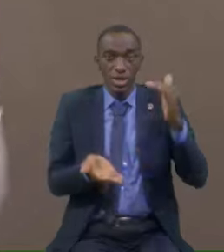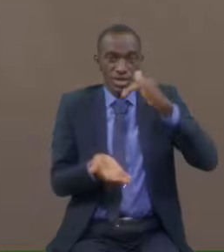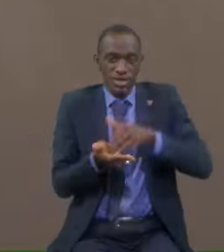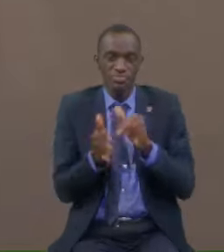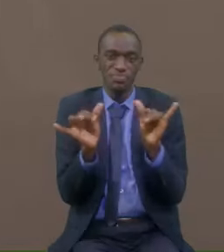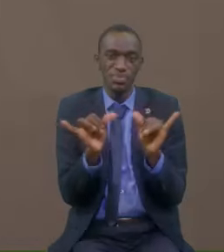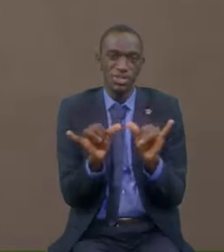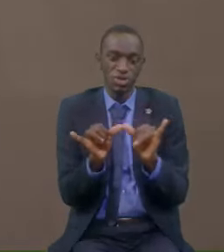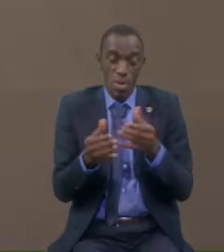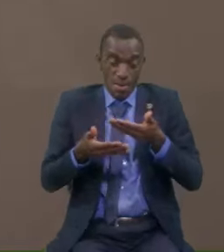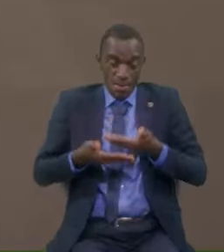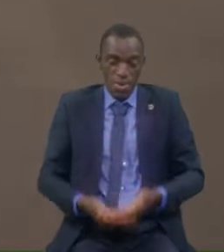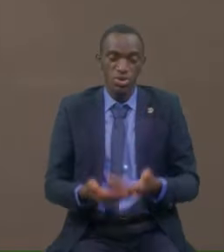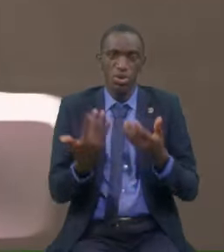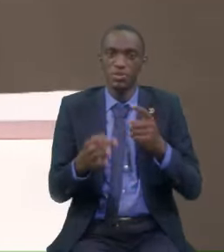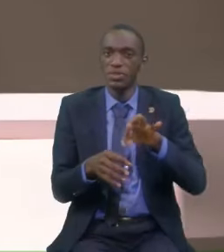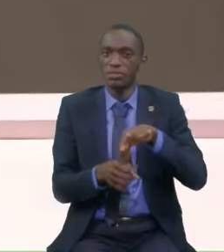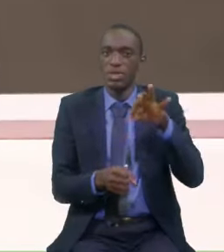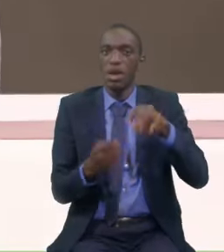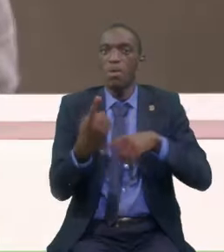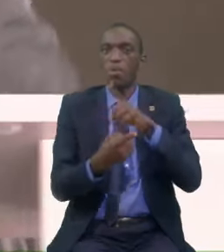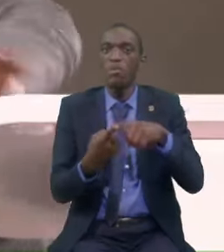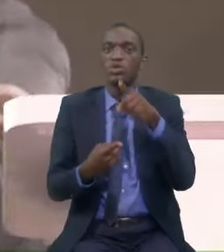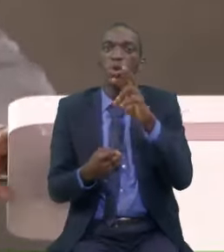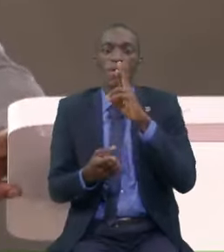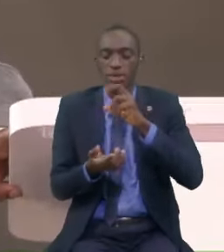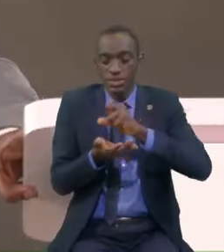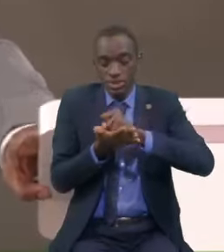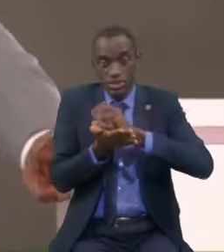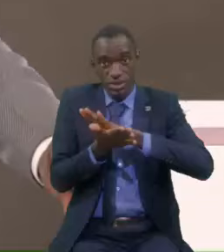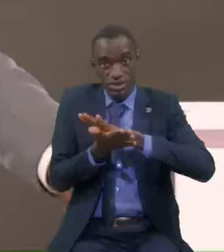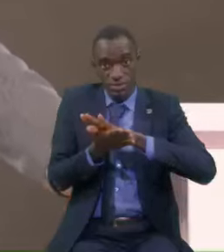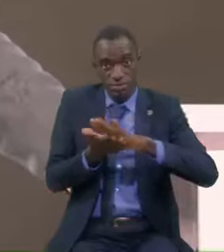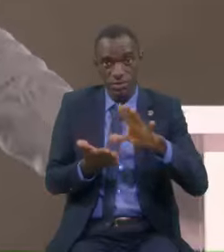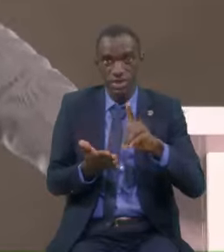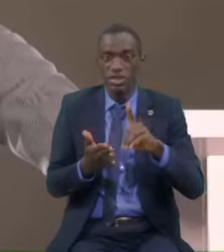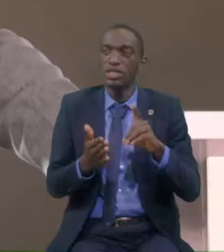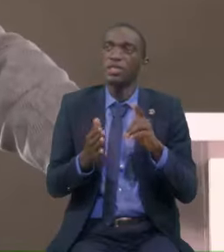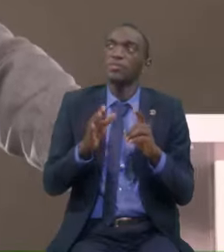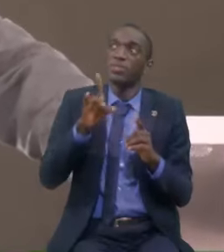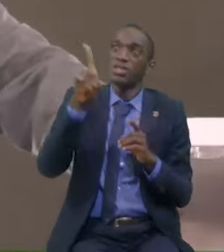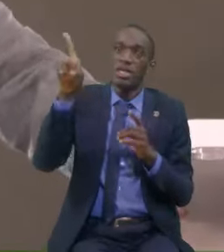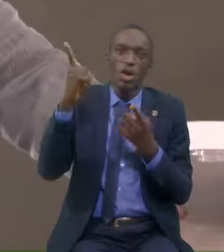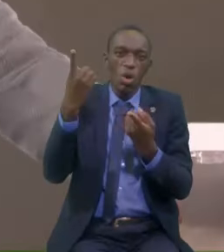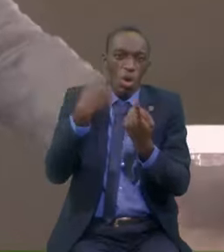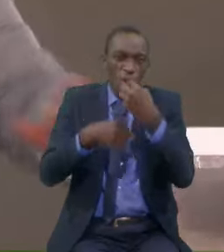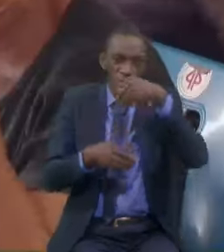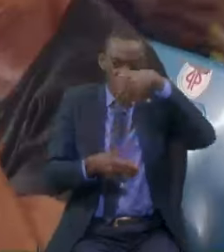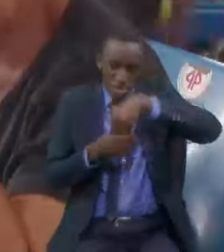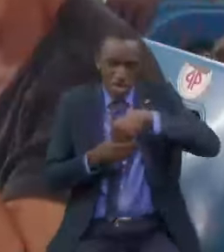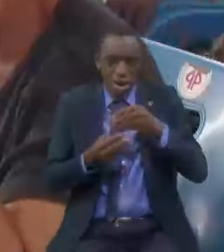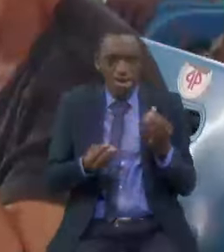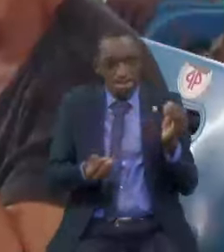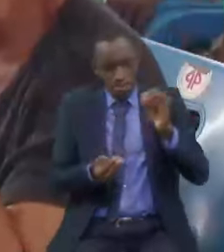Spirit. When we're sanctified, it comes in more, blessed by the Spirit.